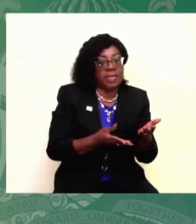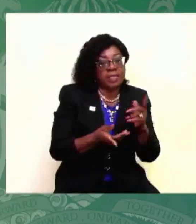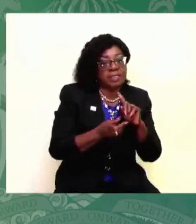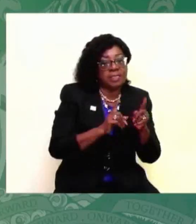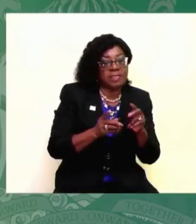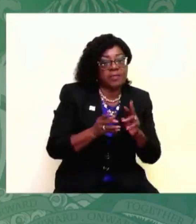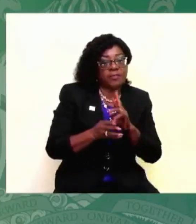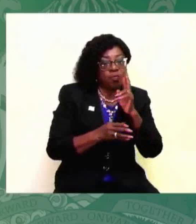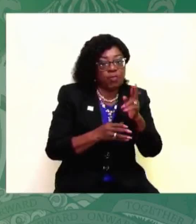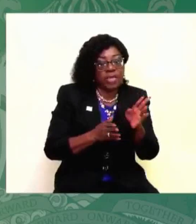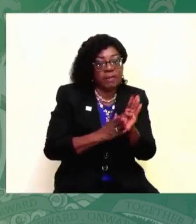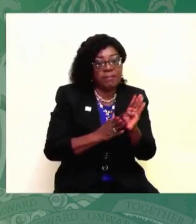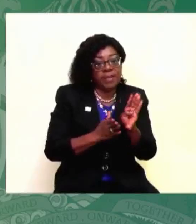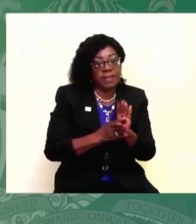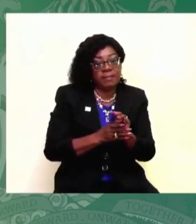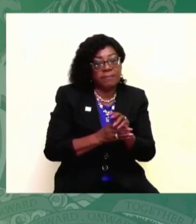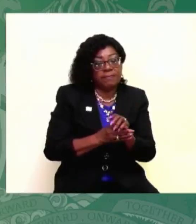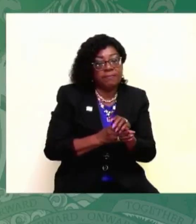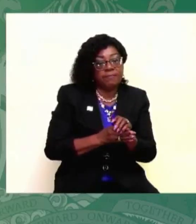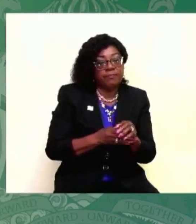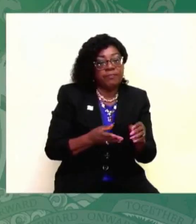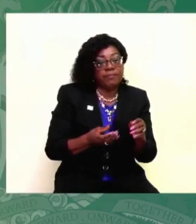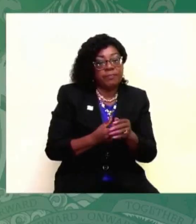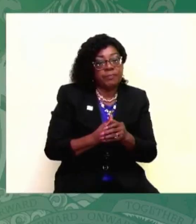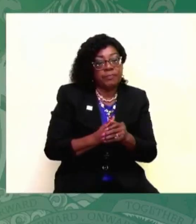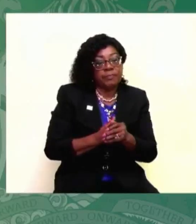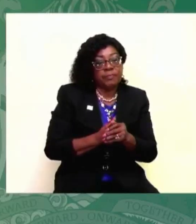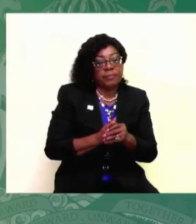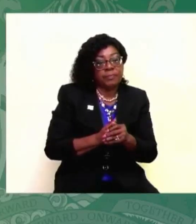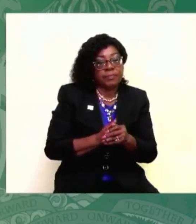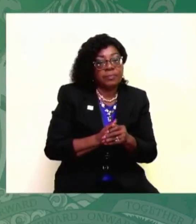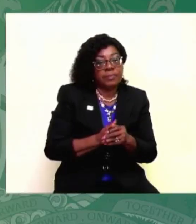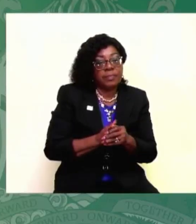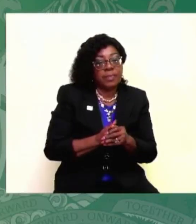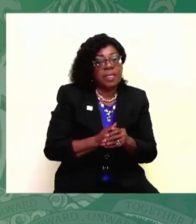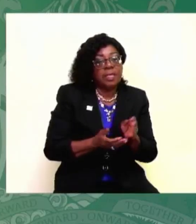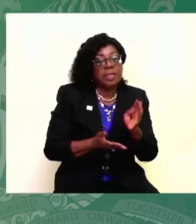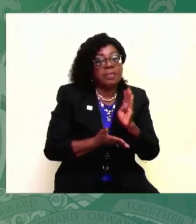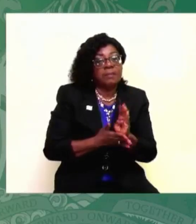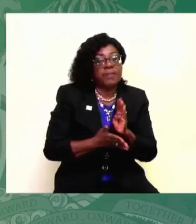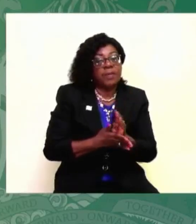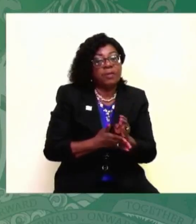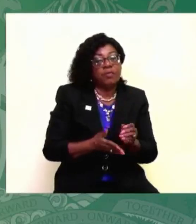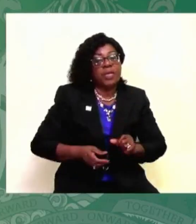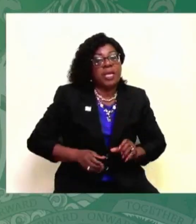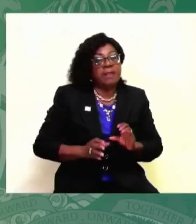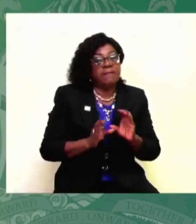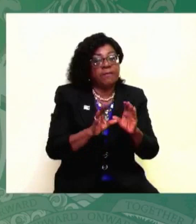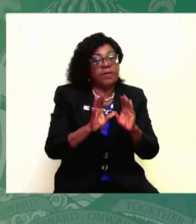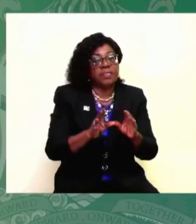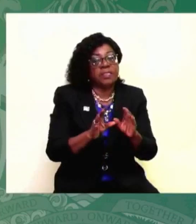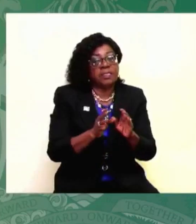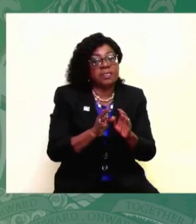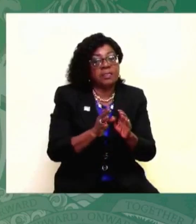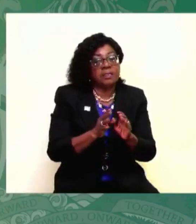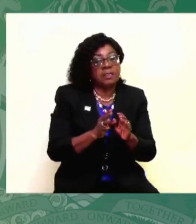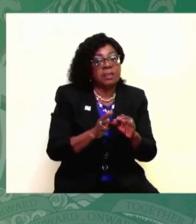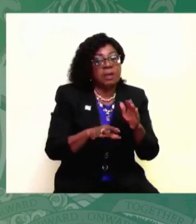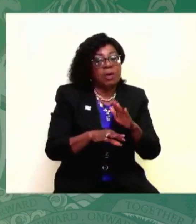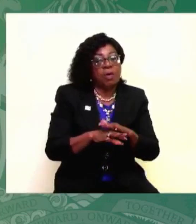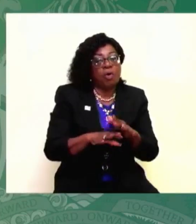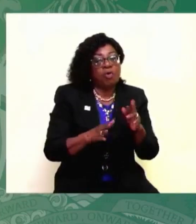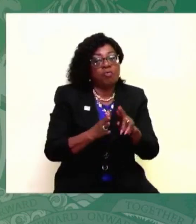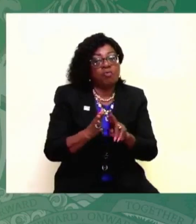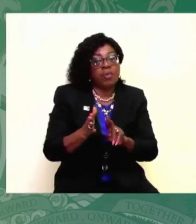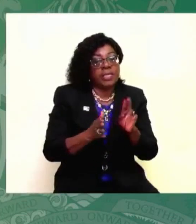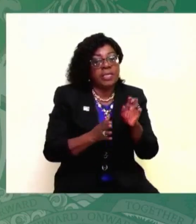real bill, the real amendment, and the purpose of it. And the bill reinforces the prohibition on renting